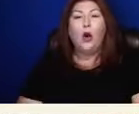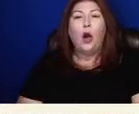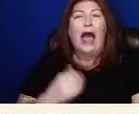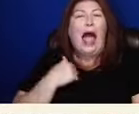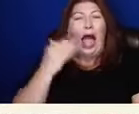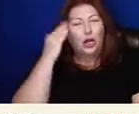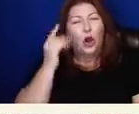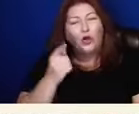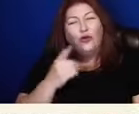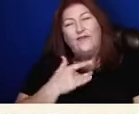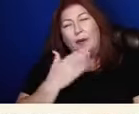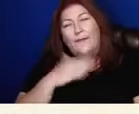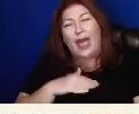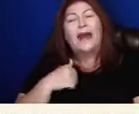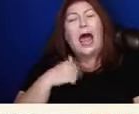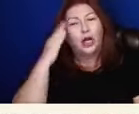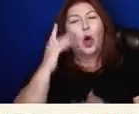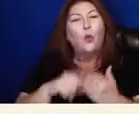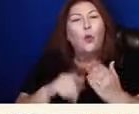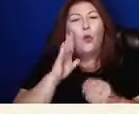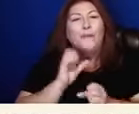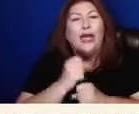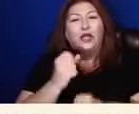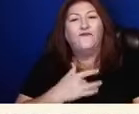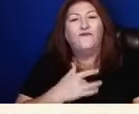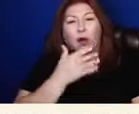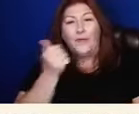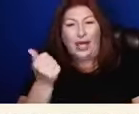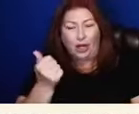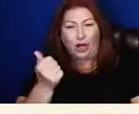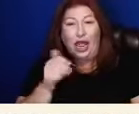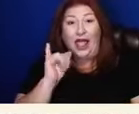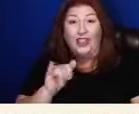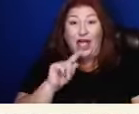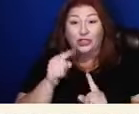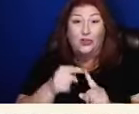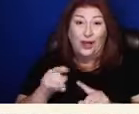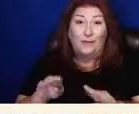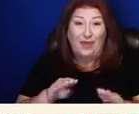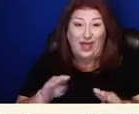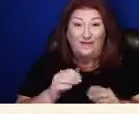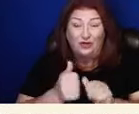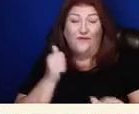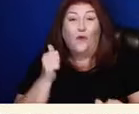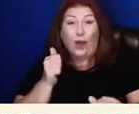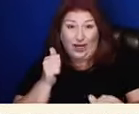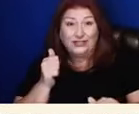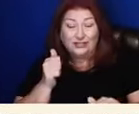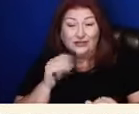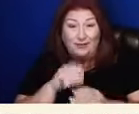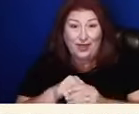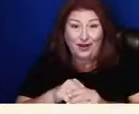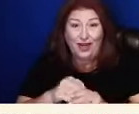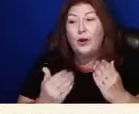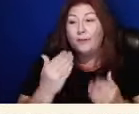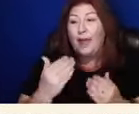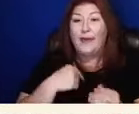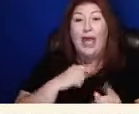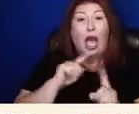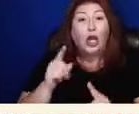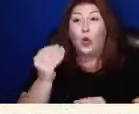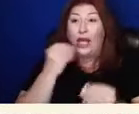feel bad. I know what will make you feel better. And that's where numbing behaviors come in. That's where avoidance behaviors come in. So maybe I go and eat a whole bunch of ice